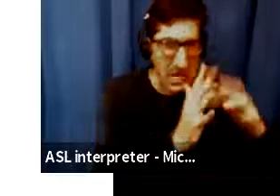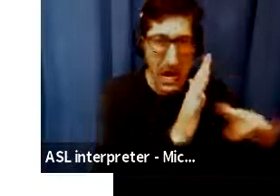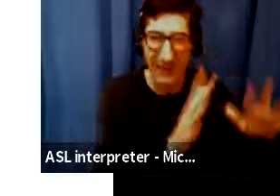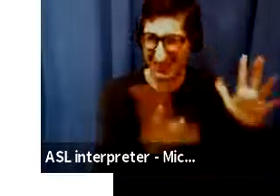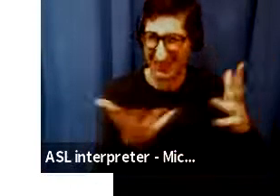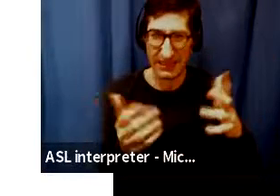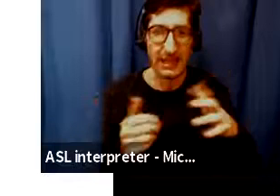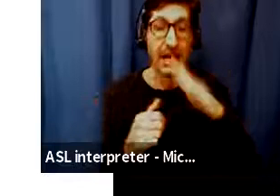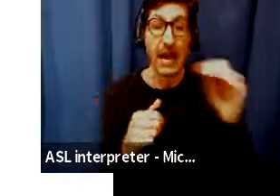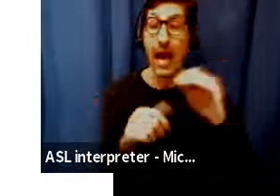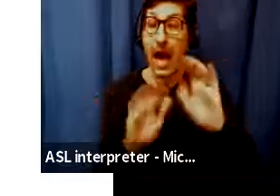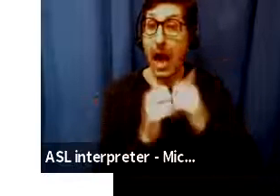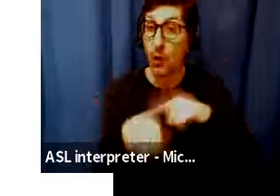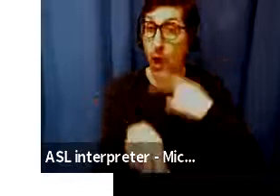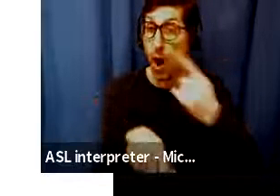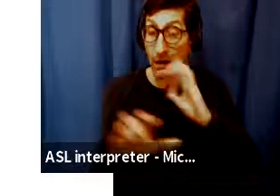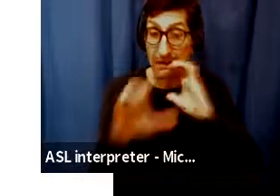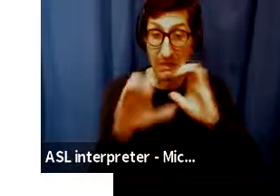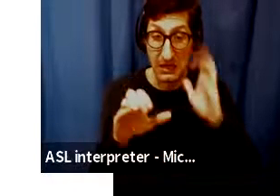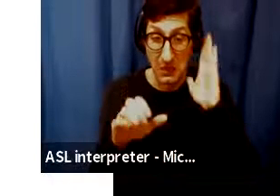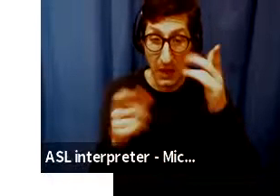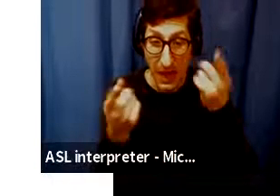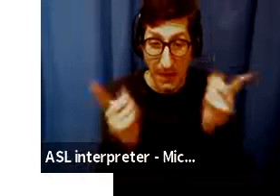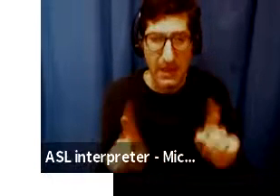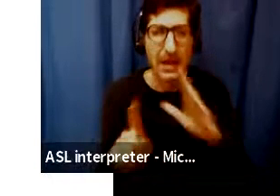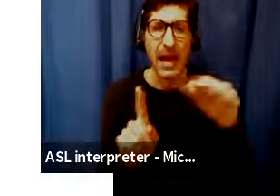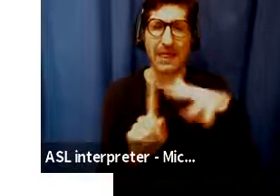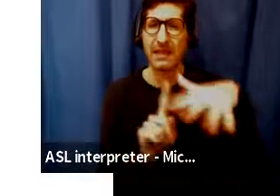which the communication is taking place.